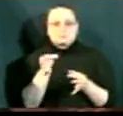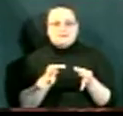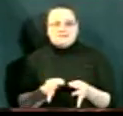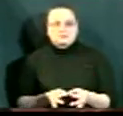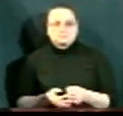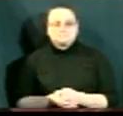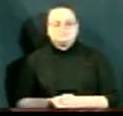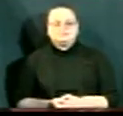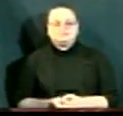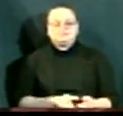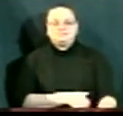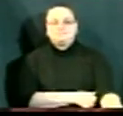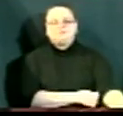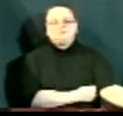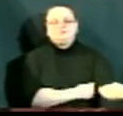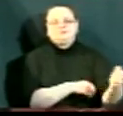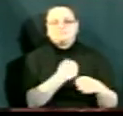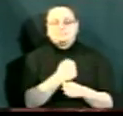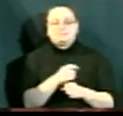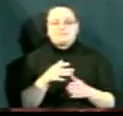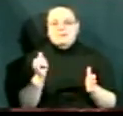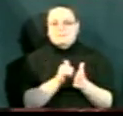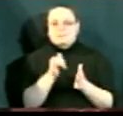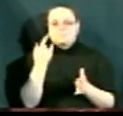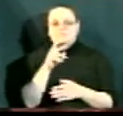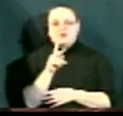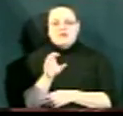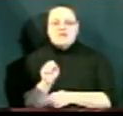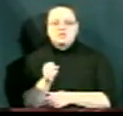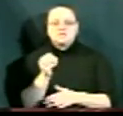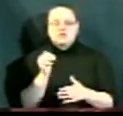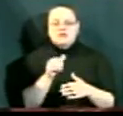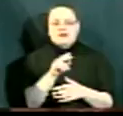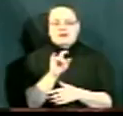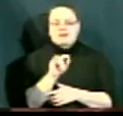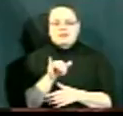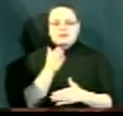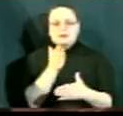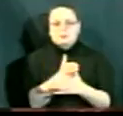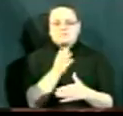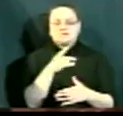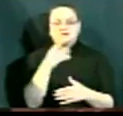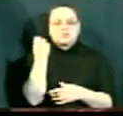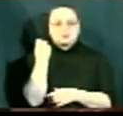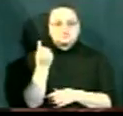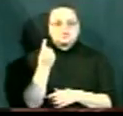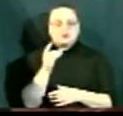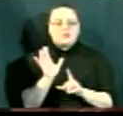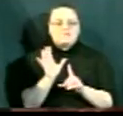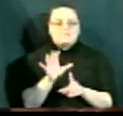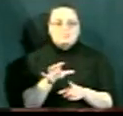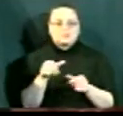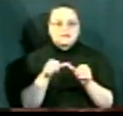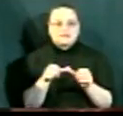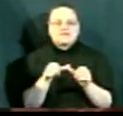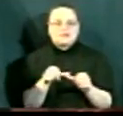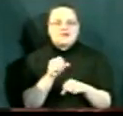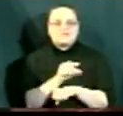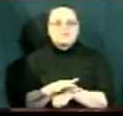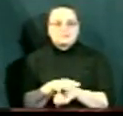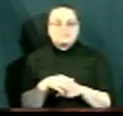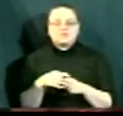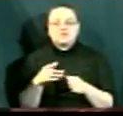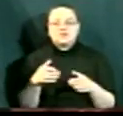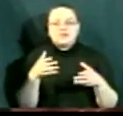gender. This makes it impossible for KCS anti-harassment policies to be understood and enforced consistently and effectively,